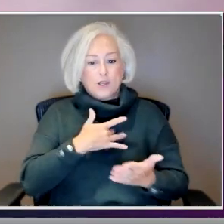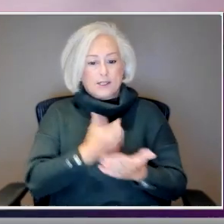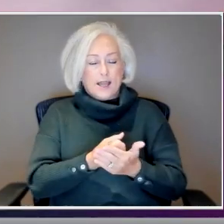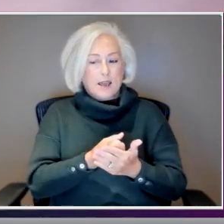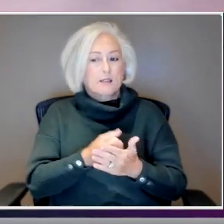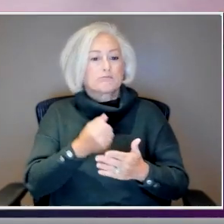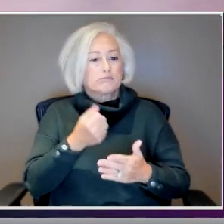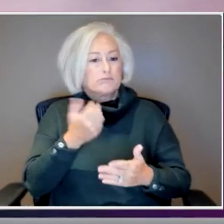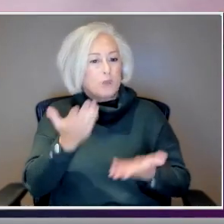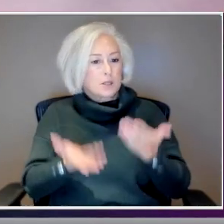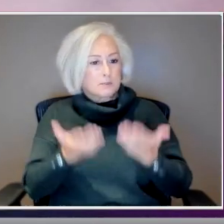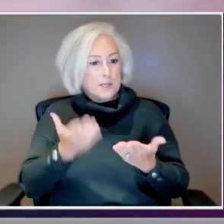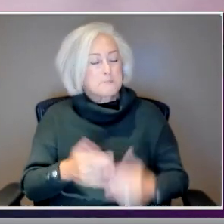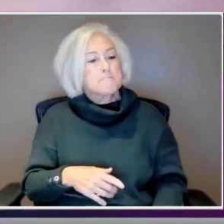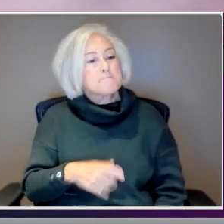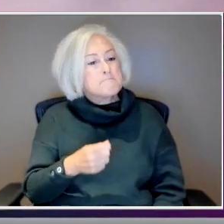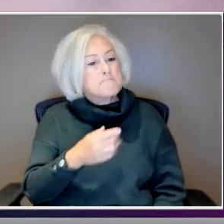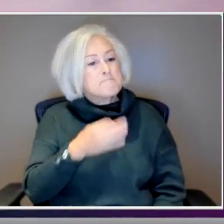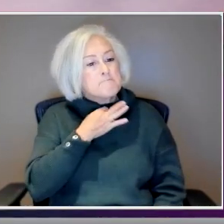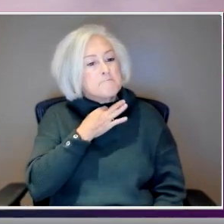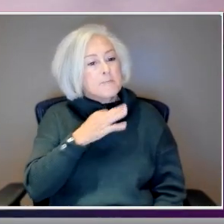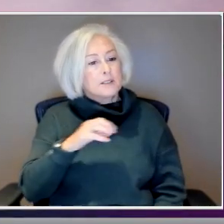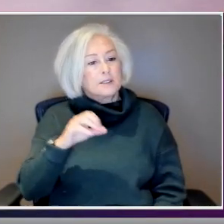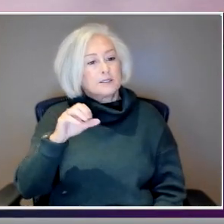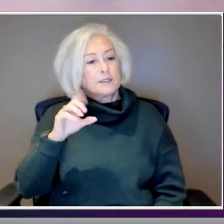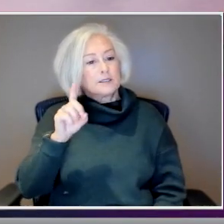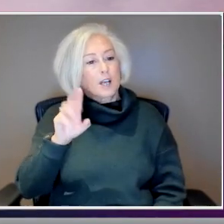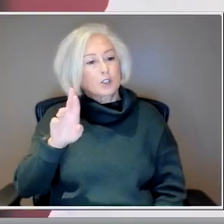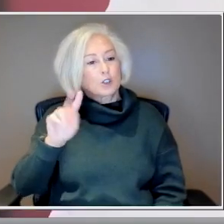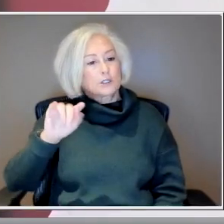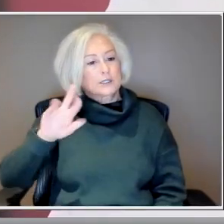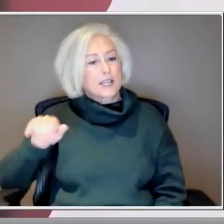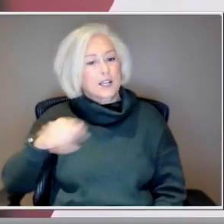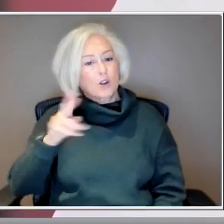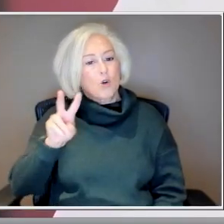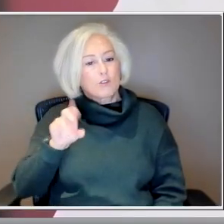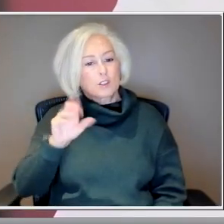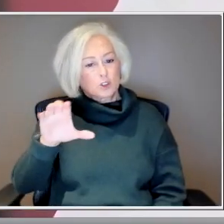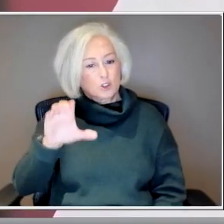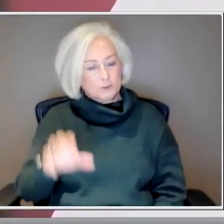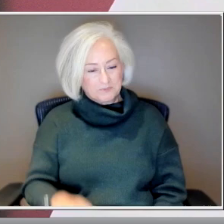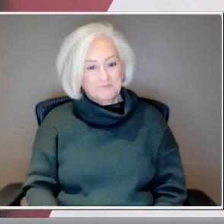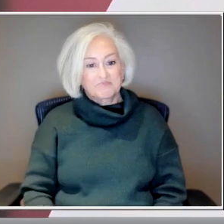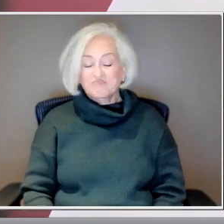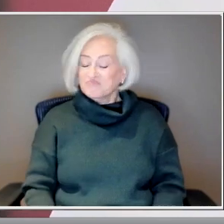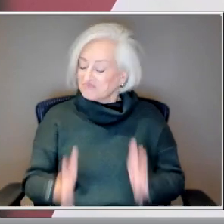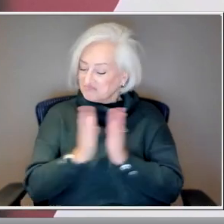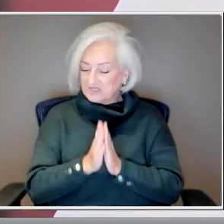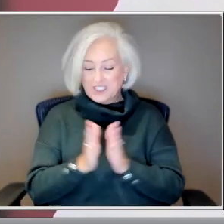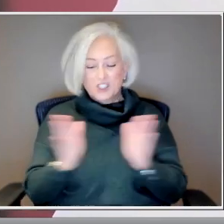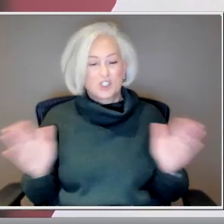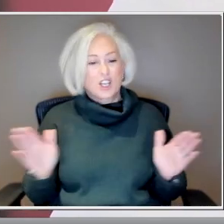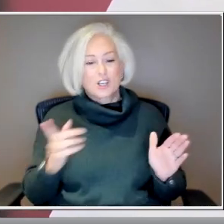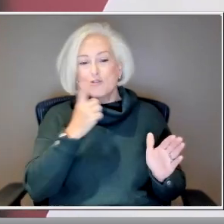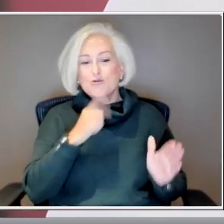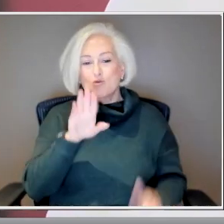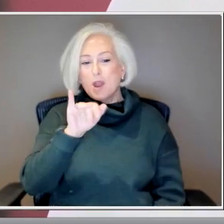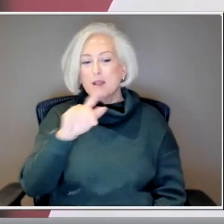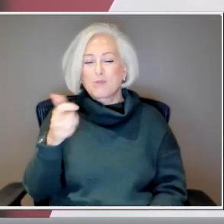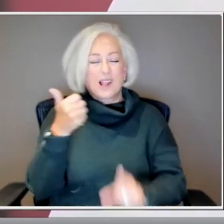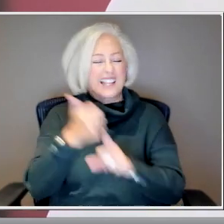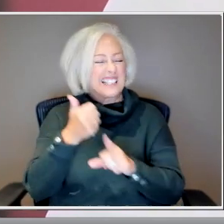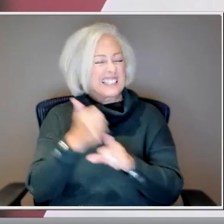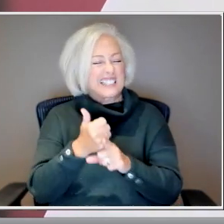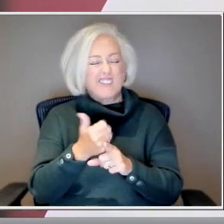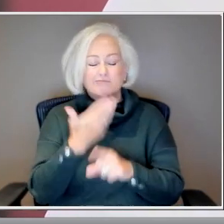Dr. Stanojevich, go on. Yes, I think just in general, Red Bull is probably a bad idea. In general? In general, Worse I think